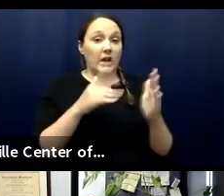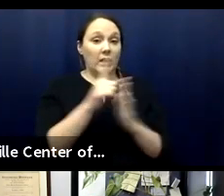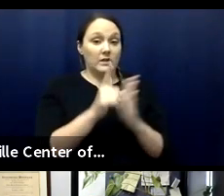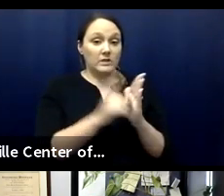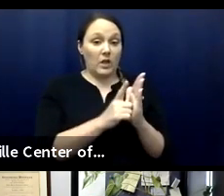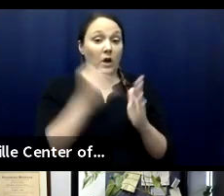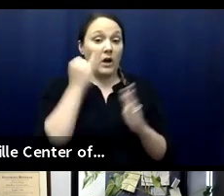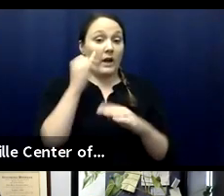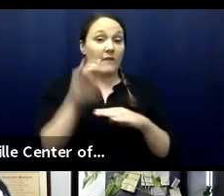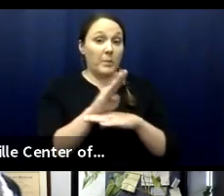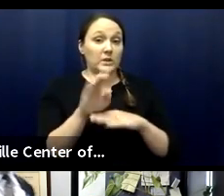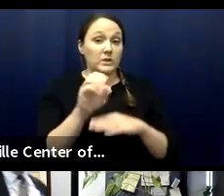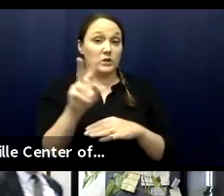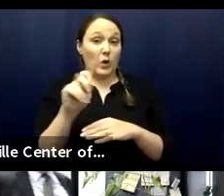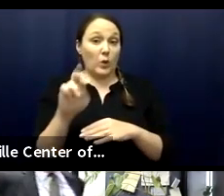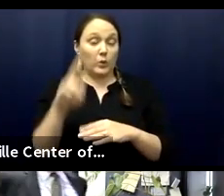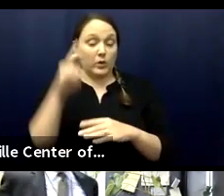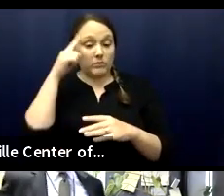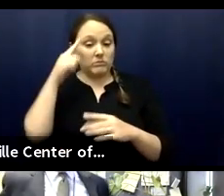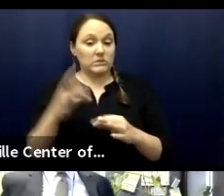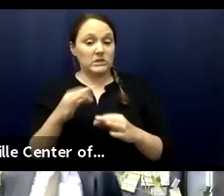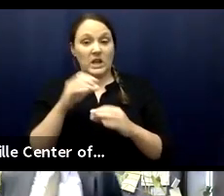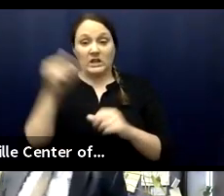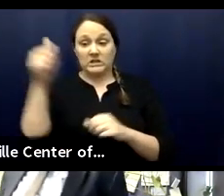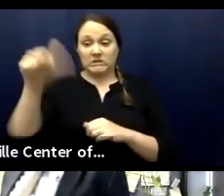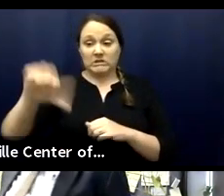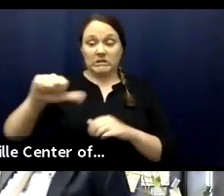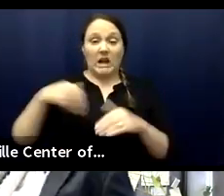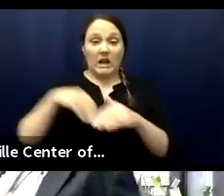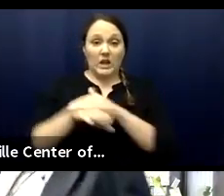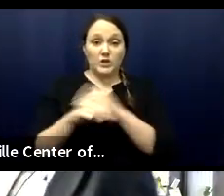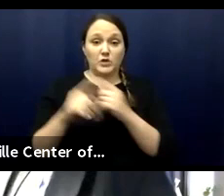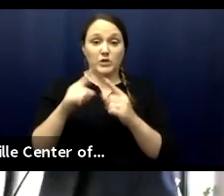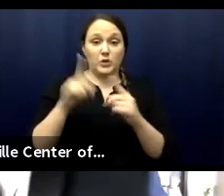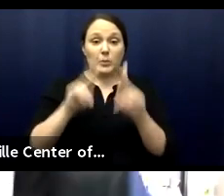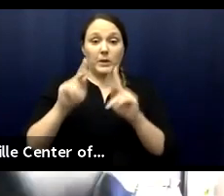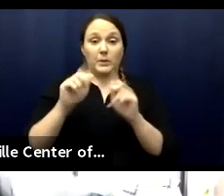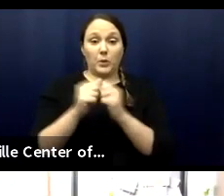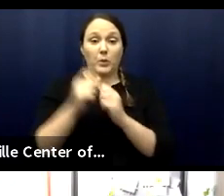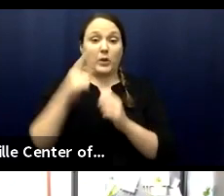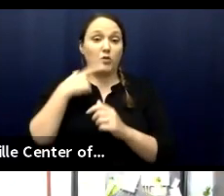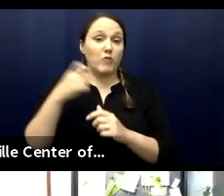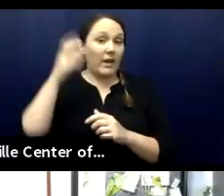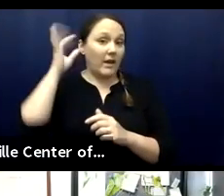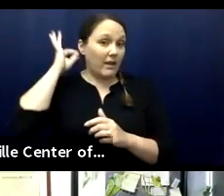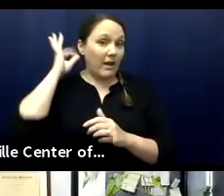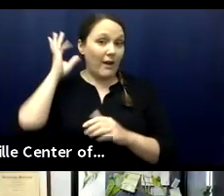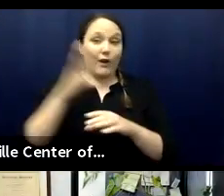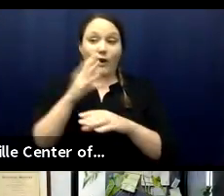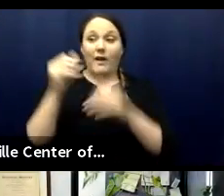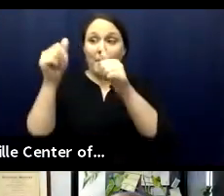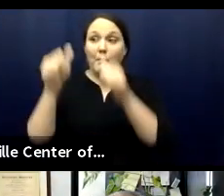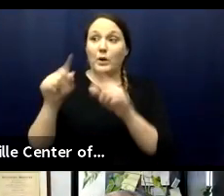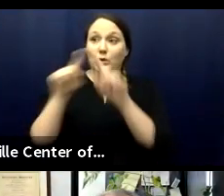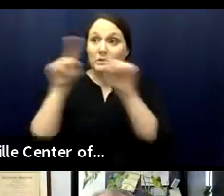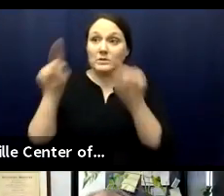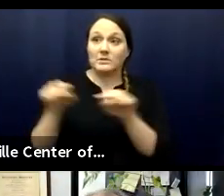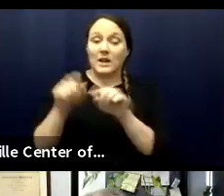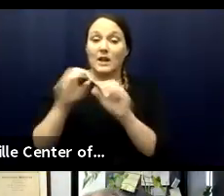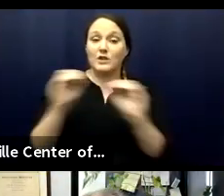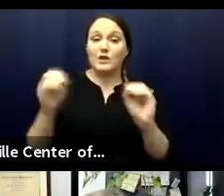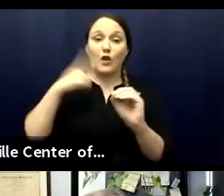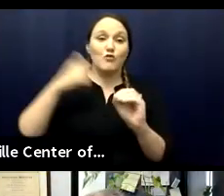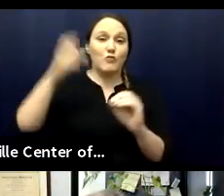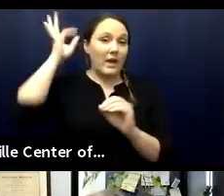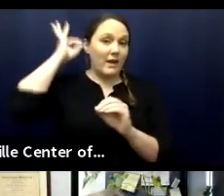owner decided to deny entry or service to people with red hair and posted signs on the door that read no redheads